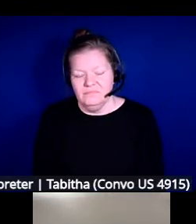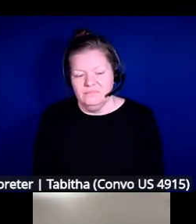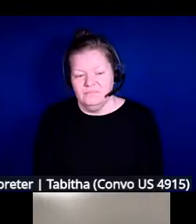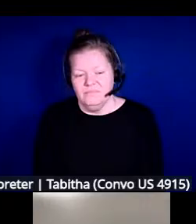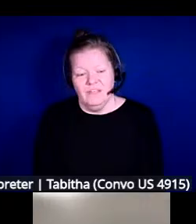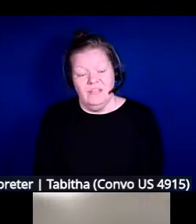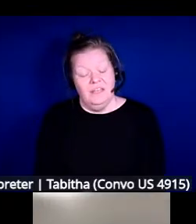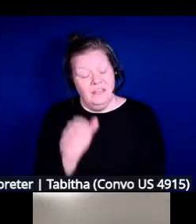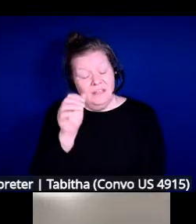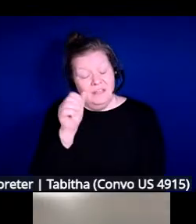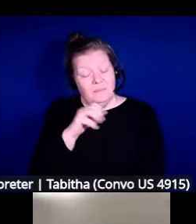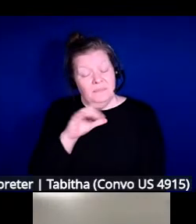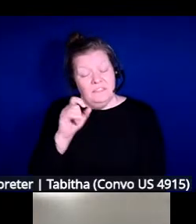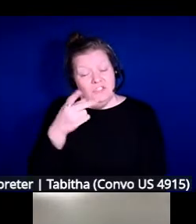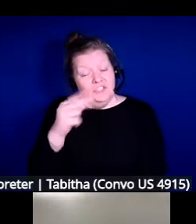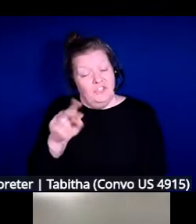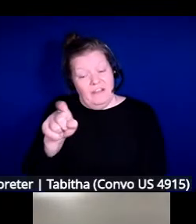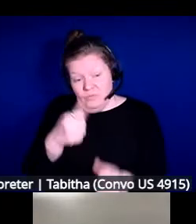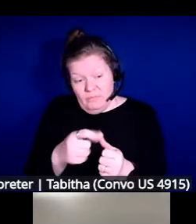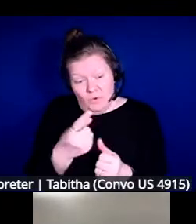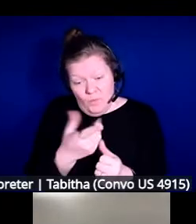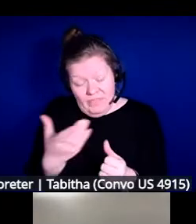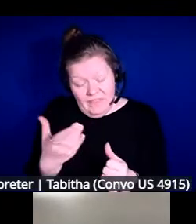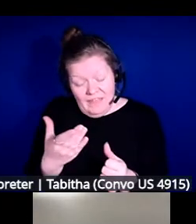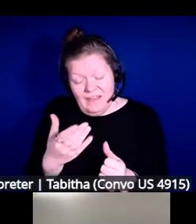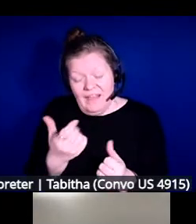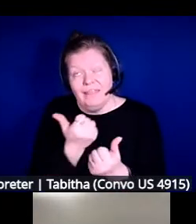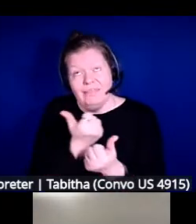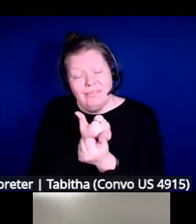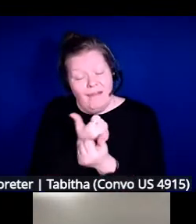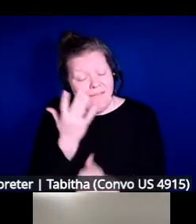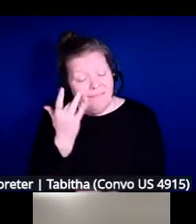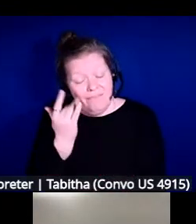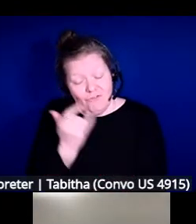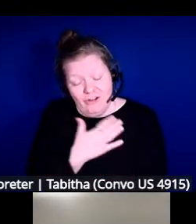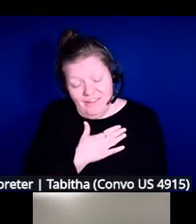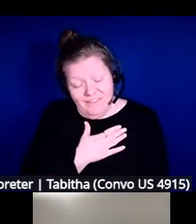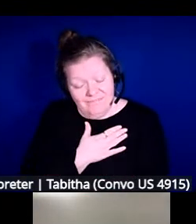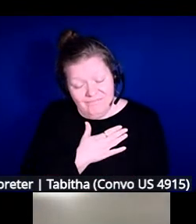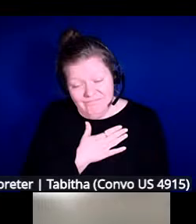Sharon, you got to remember one thing. I love being in California.